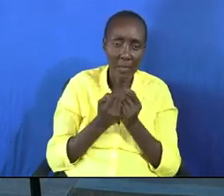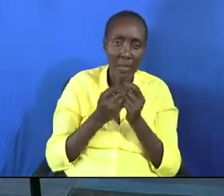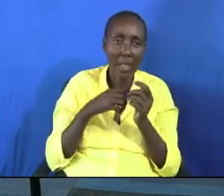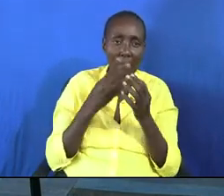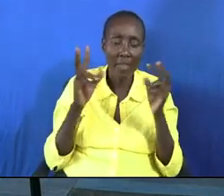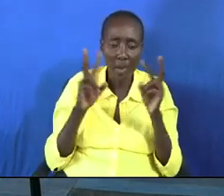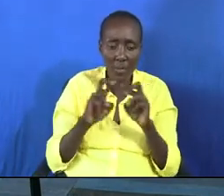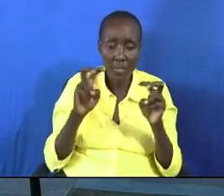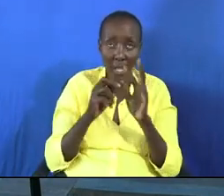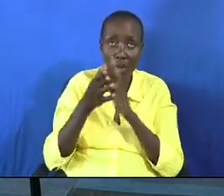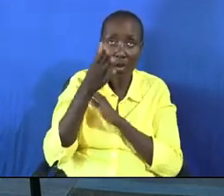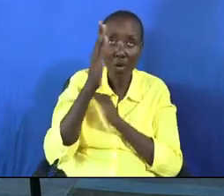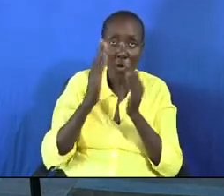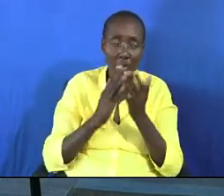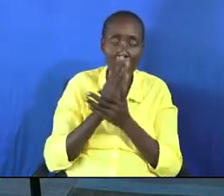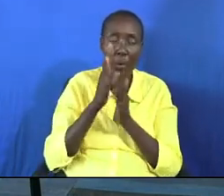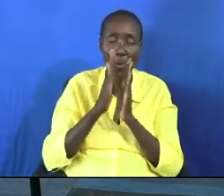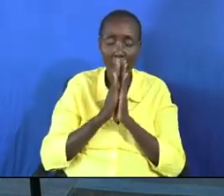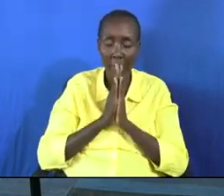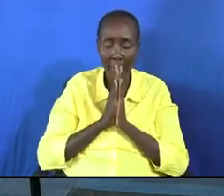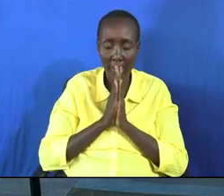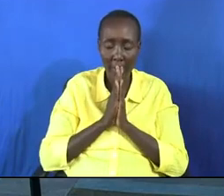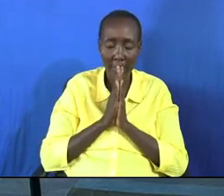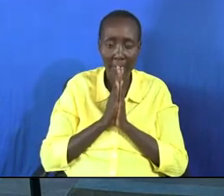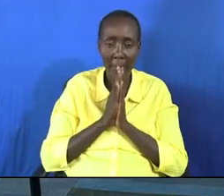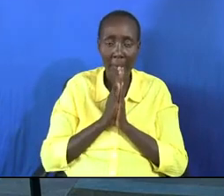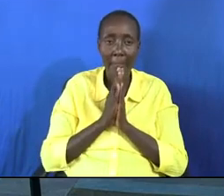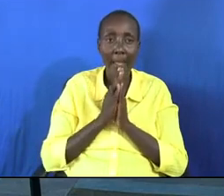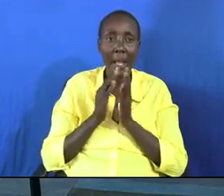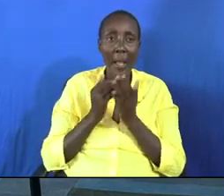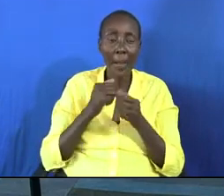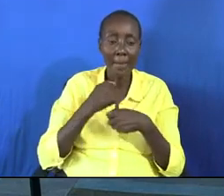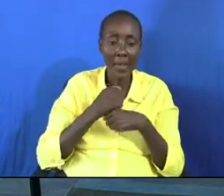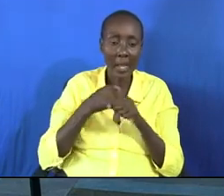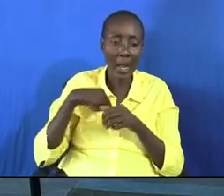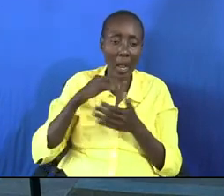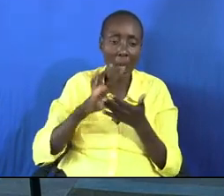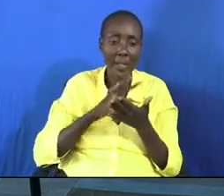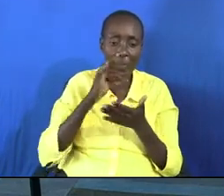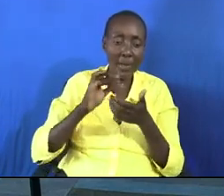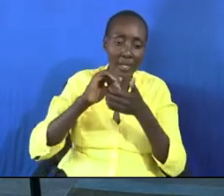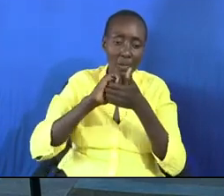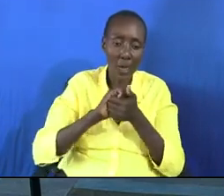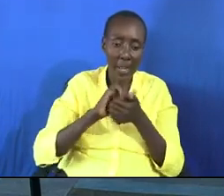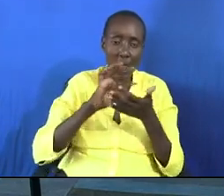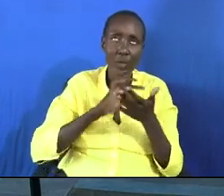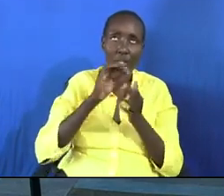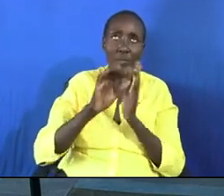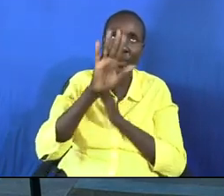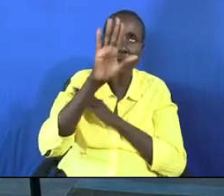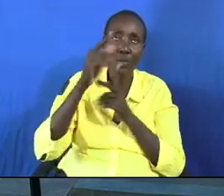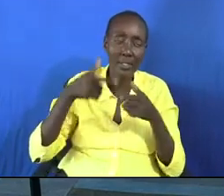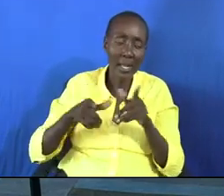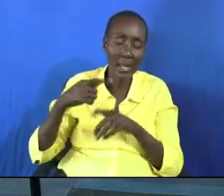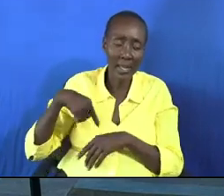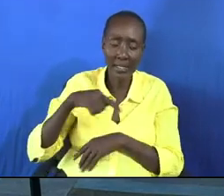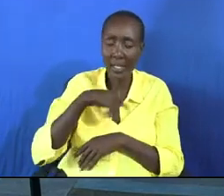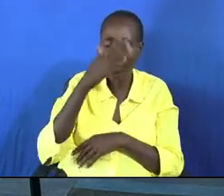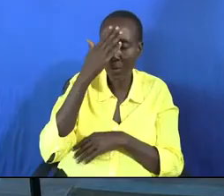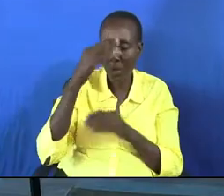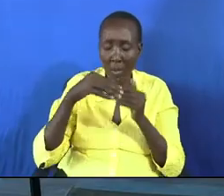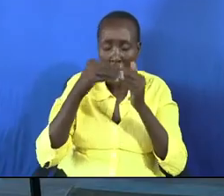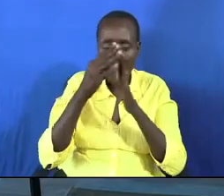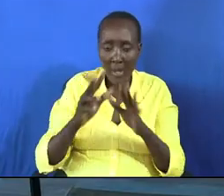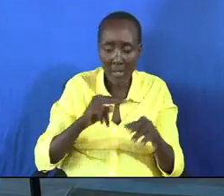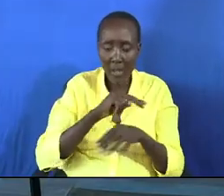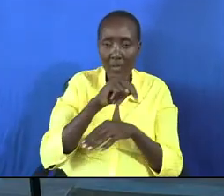seek God in prayer and tell him, may our spirit commune with your spirit and let us know who the leader